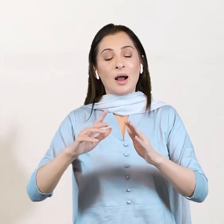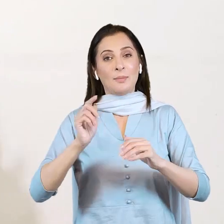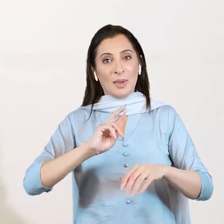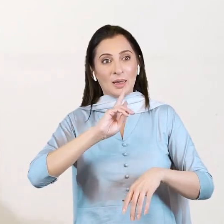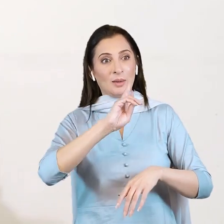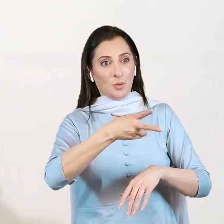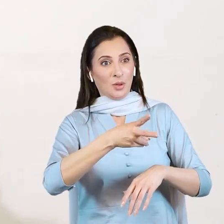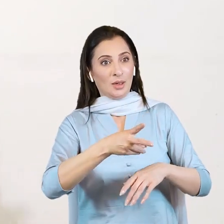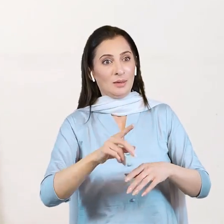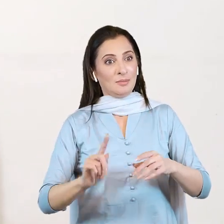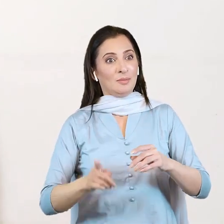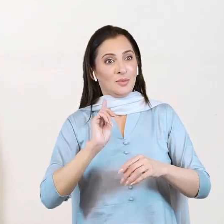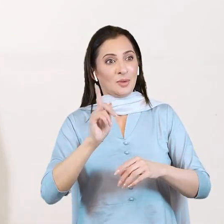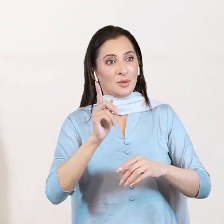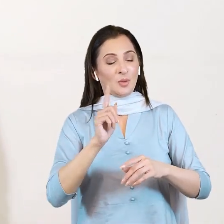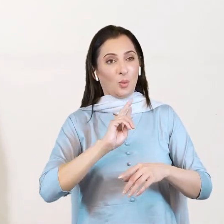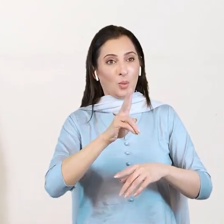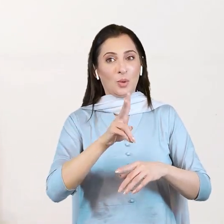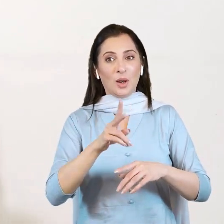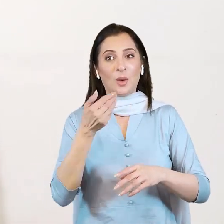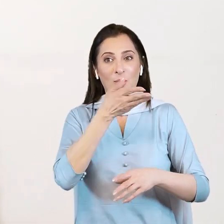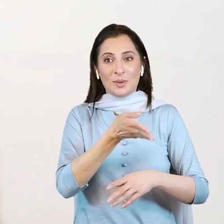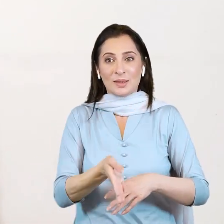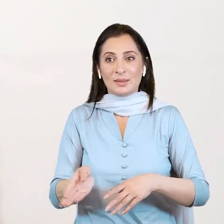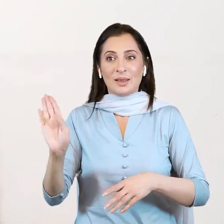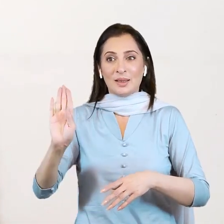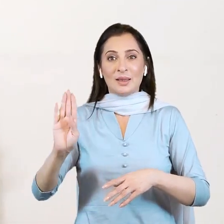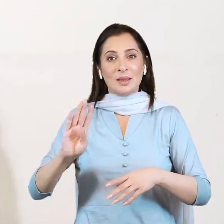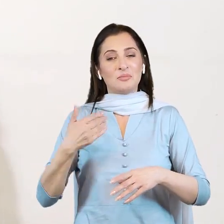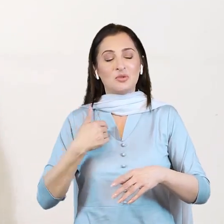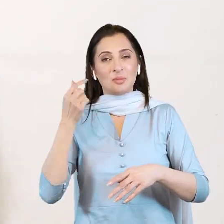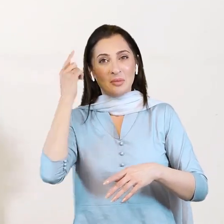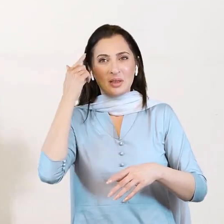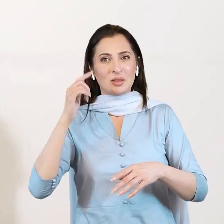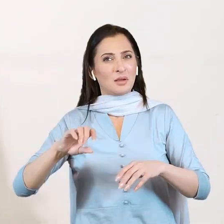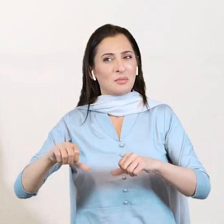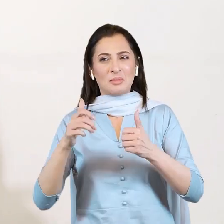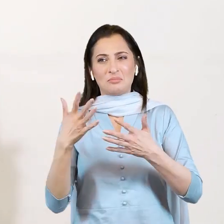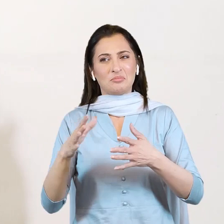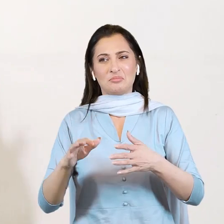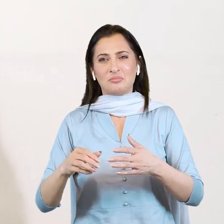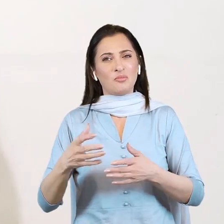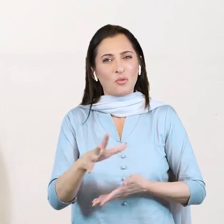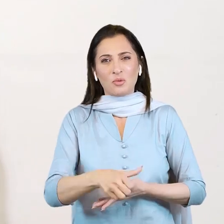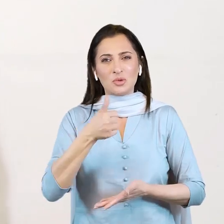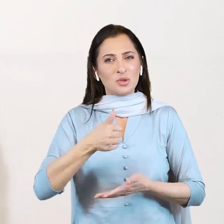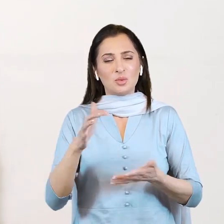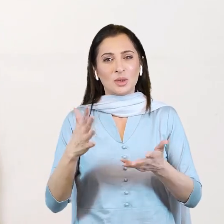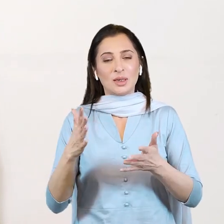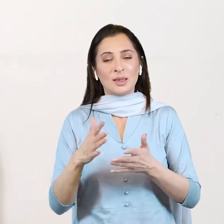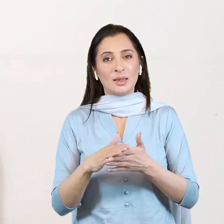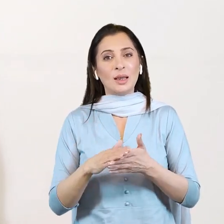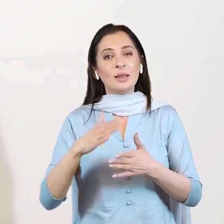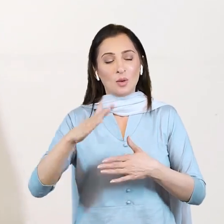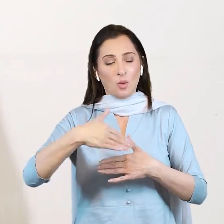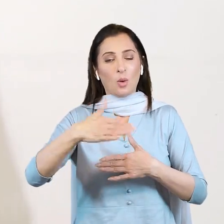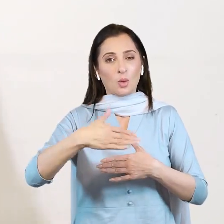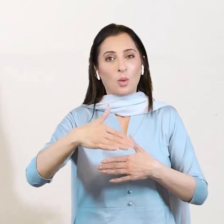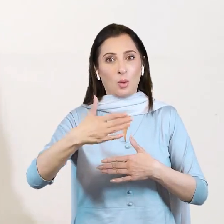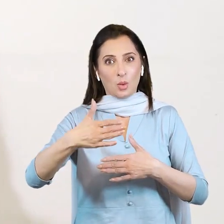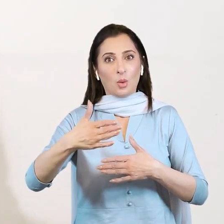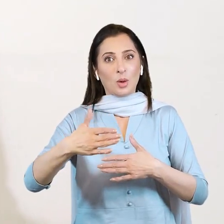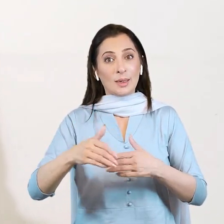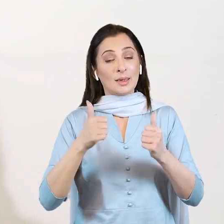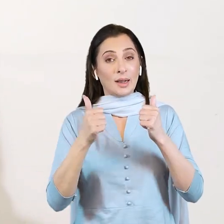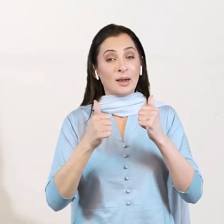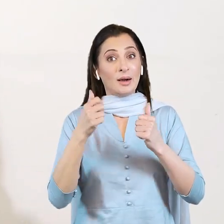more experienced speakers there. I didn't win an award that day, but the way that I smiled, you would have thought I did. I